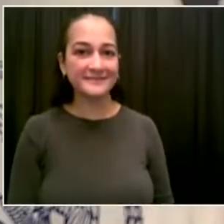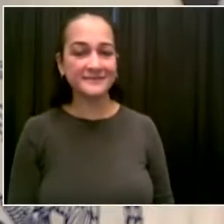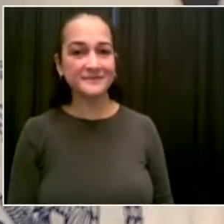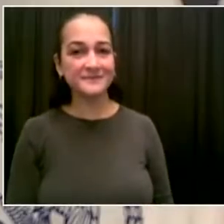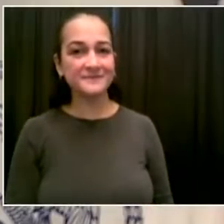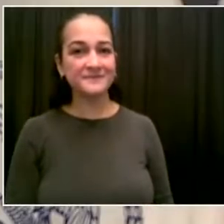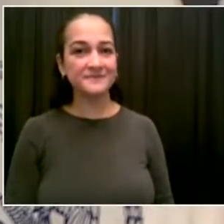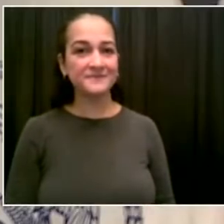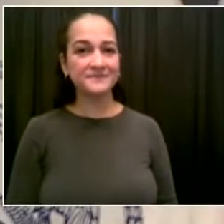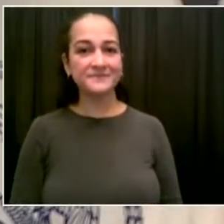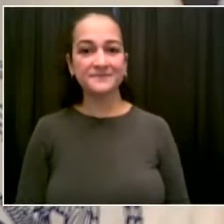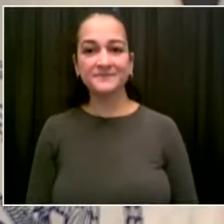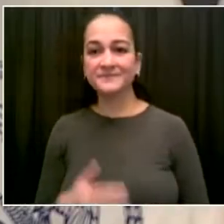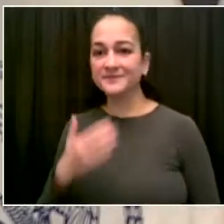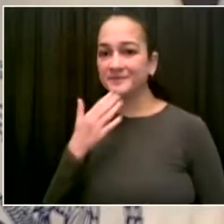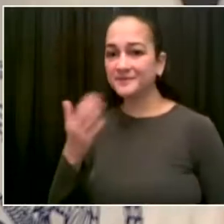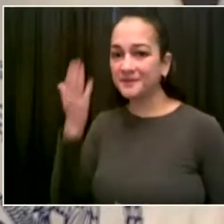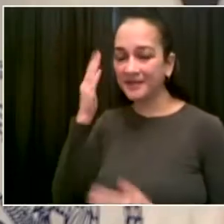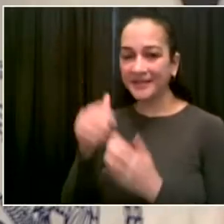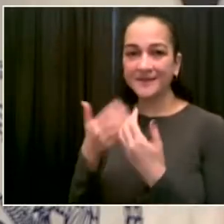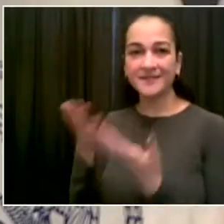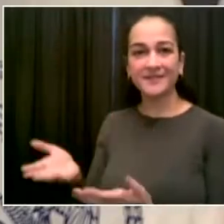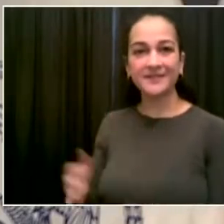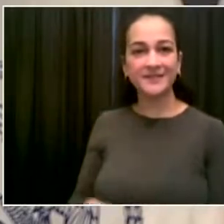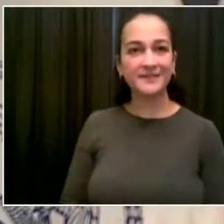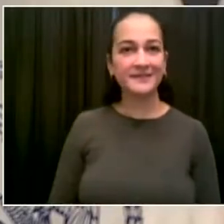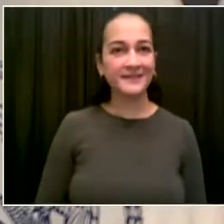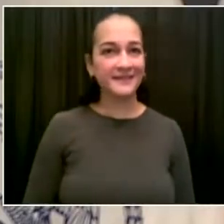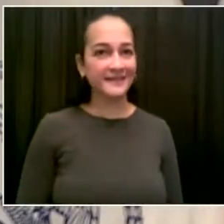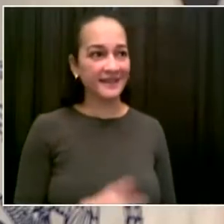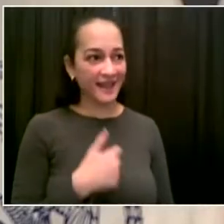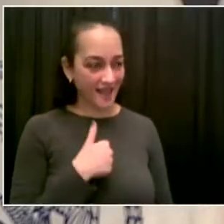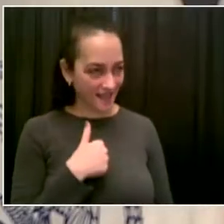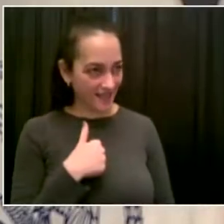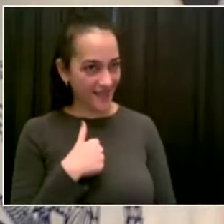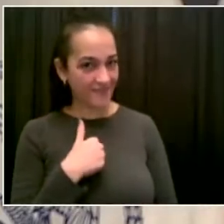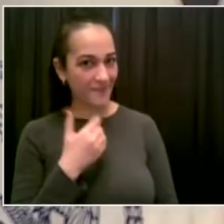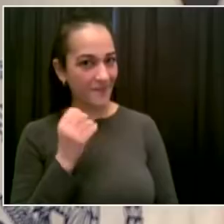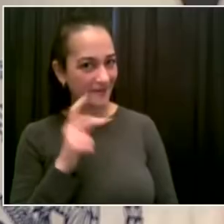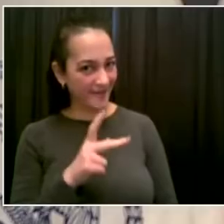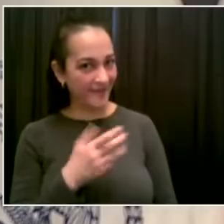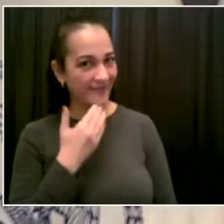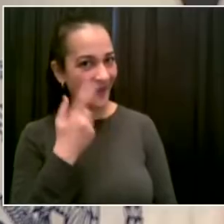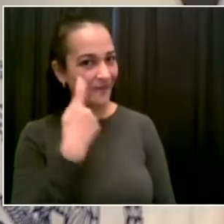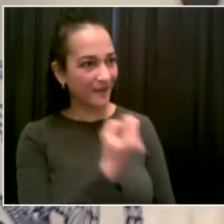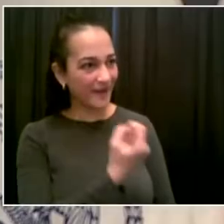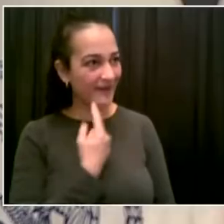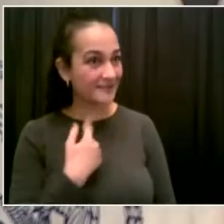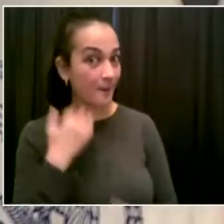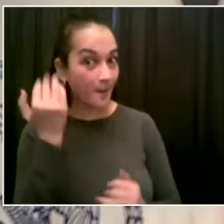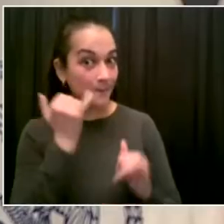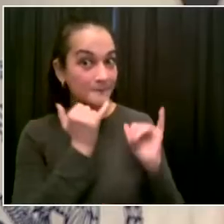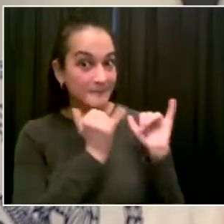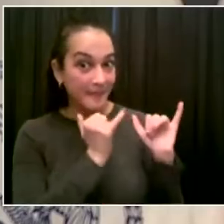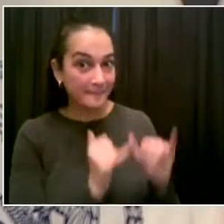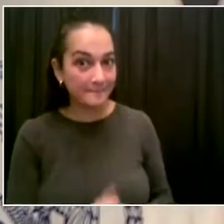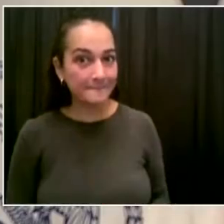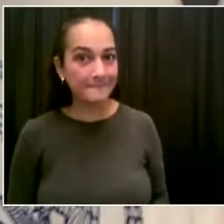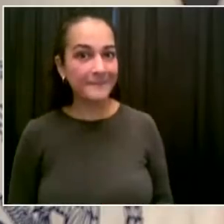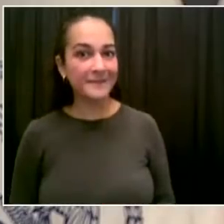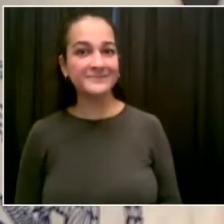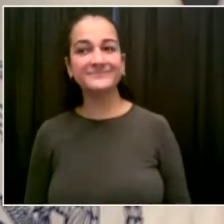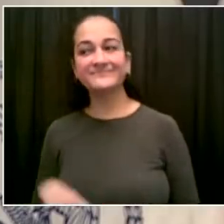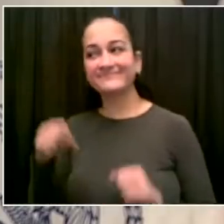your asking. Very well. I hope you're well as well. Thank you indeed. A question about